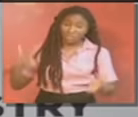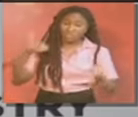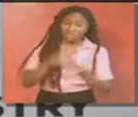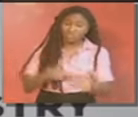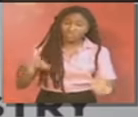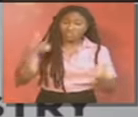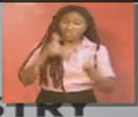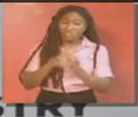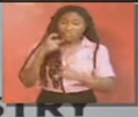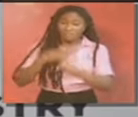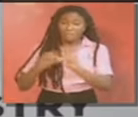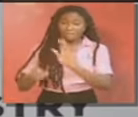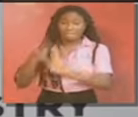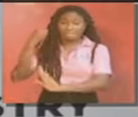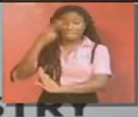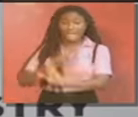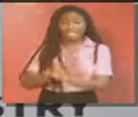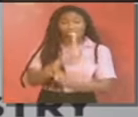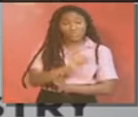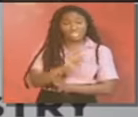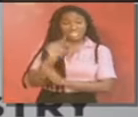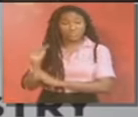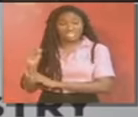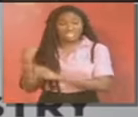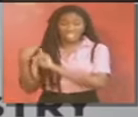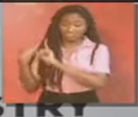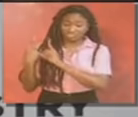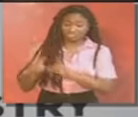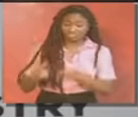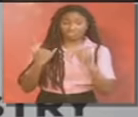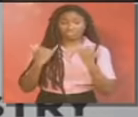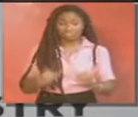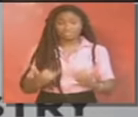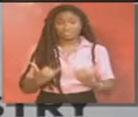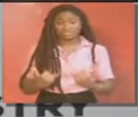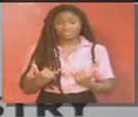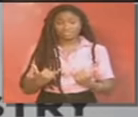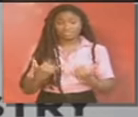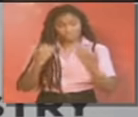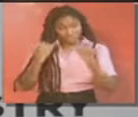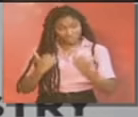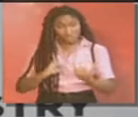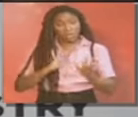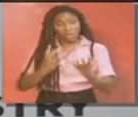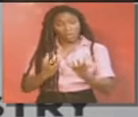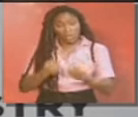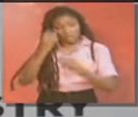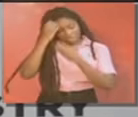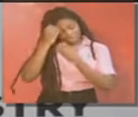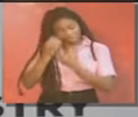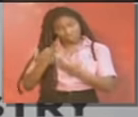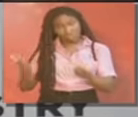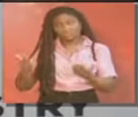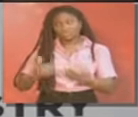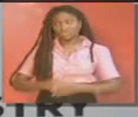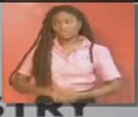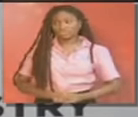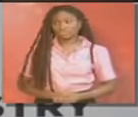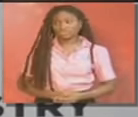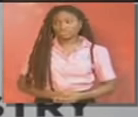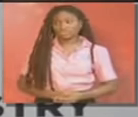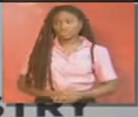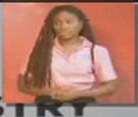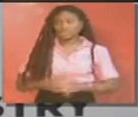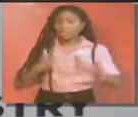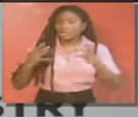since March 2020. At this stage, I would like to provide the clinical update as per 4